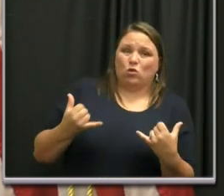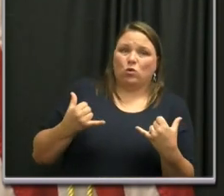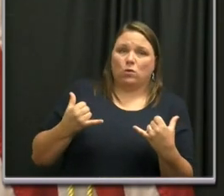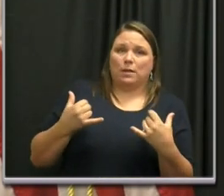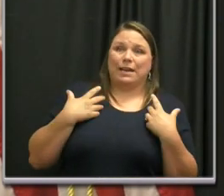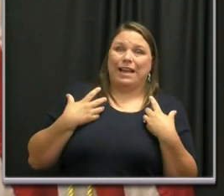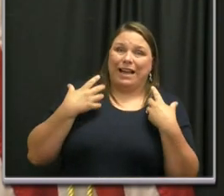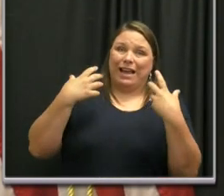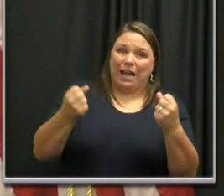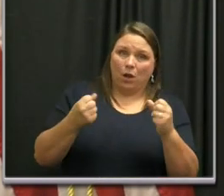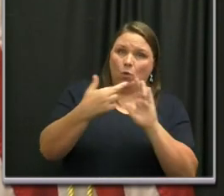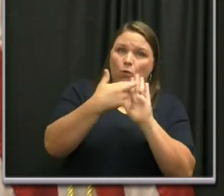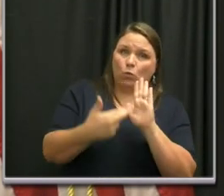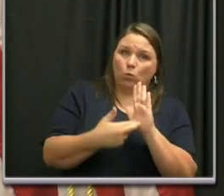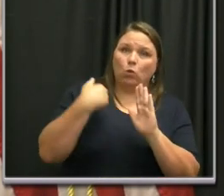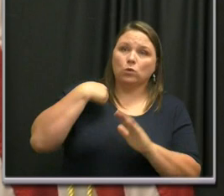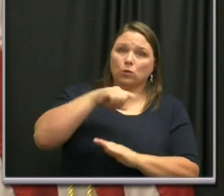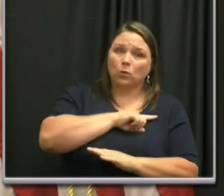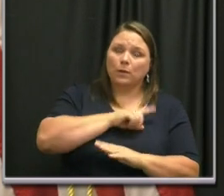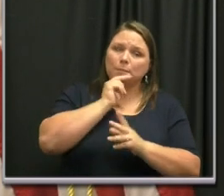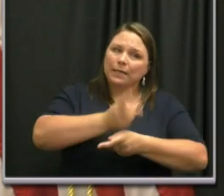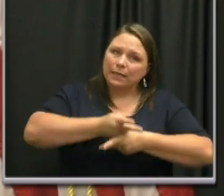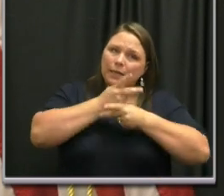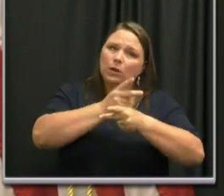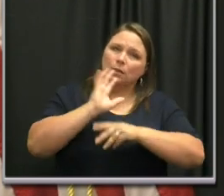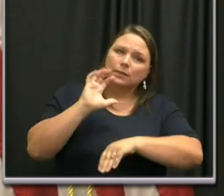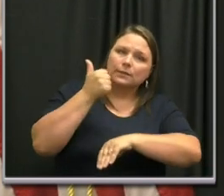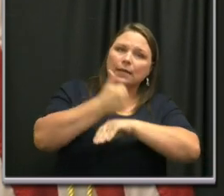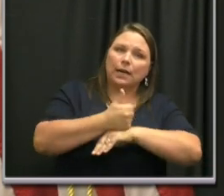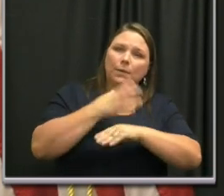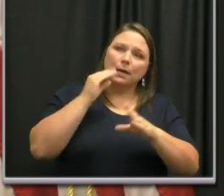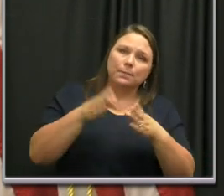our current health protocols, which we have been very careful to establish and